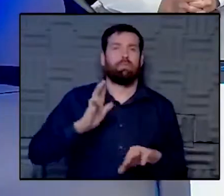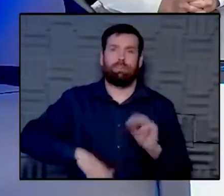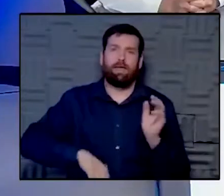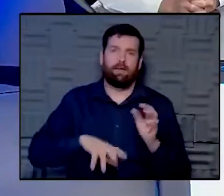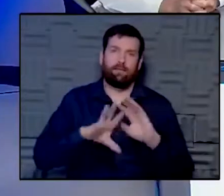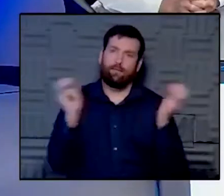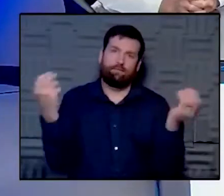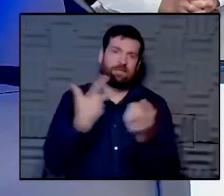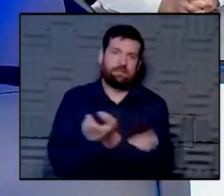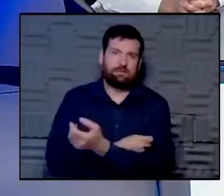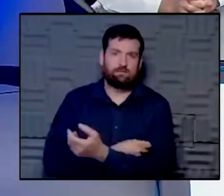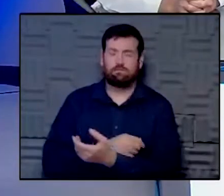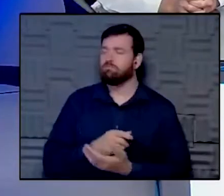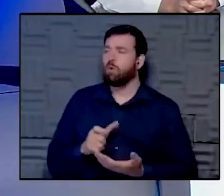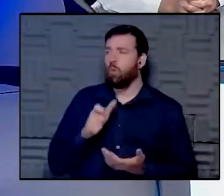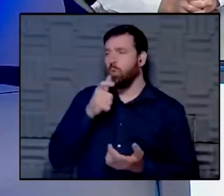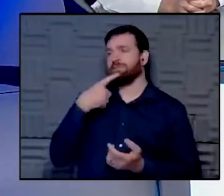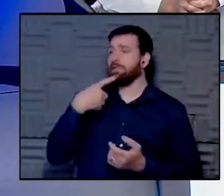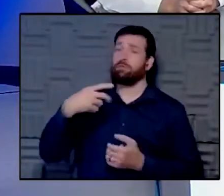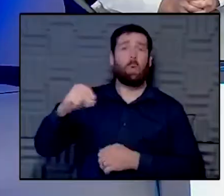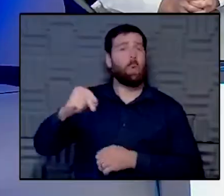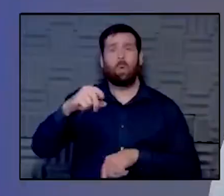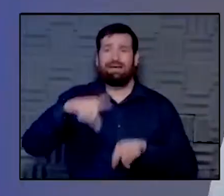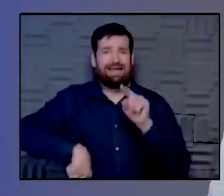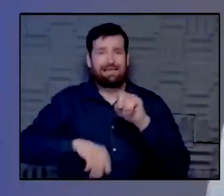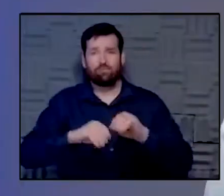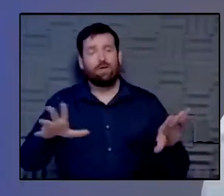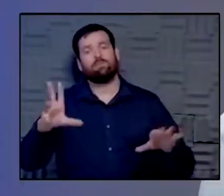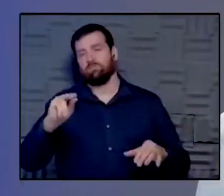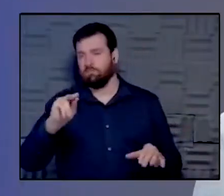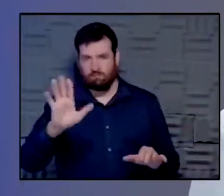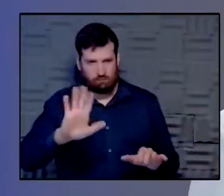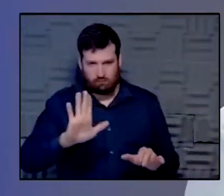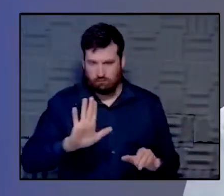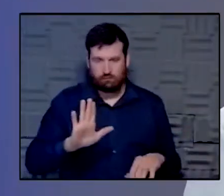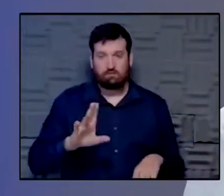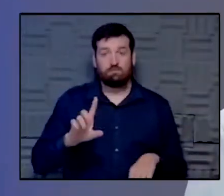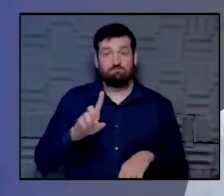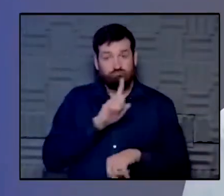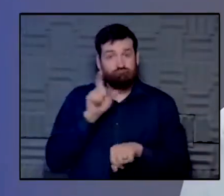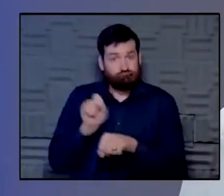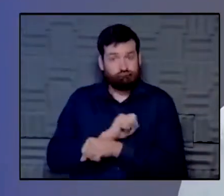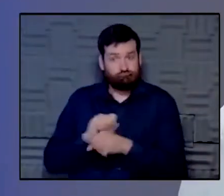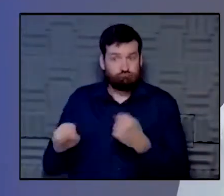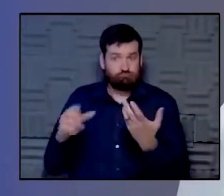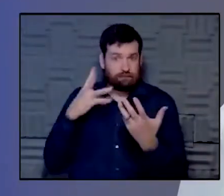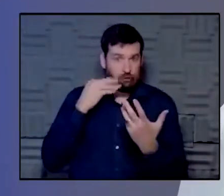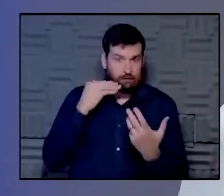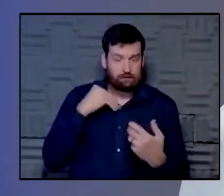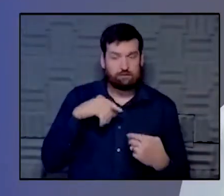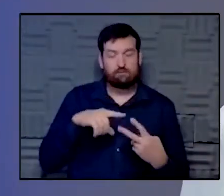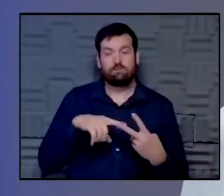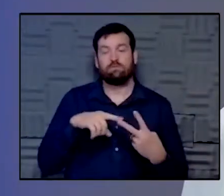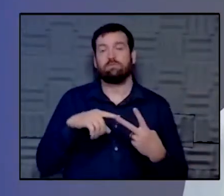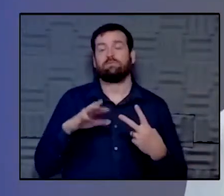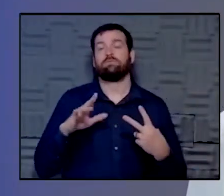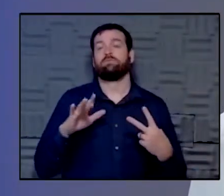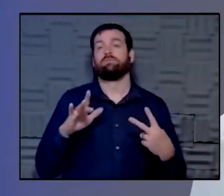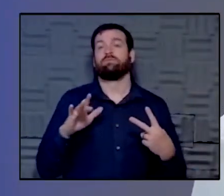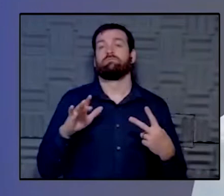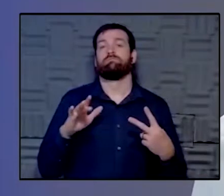I think we're not going to say an absolute and just say, no, you can't. We do, from real-world experience, and again,